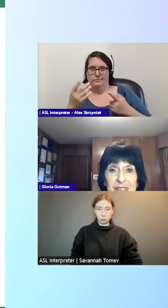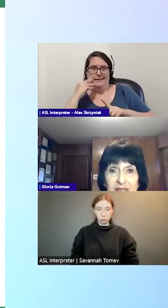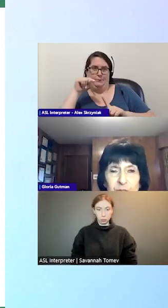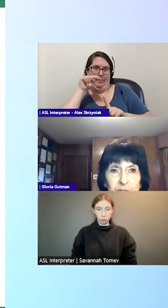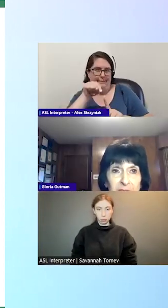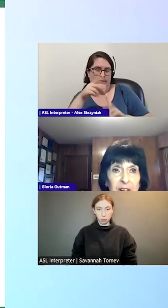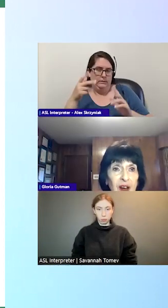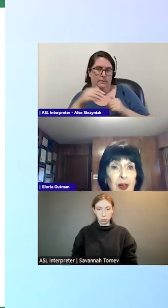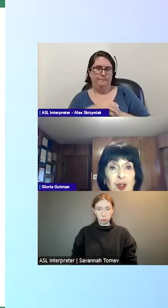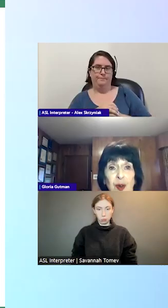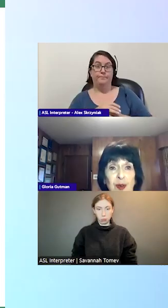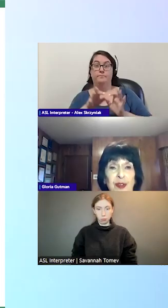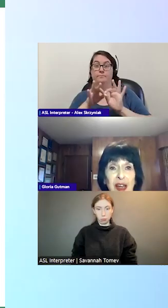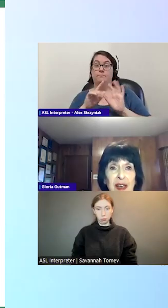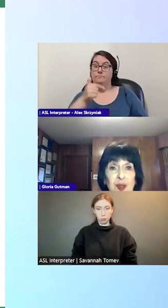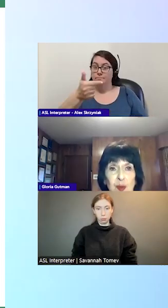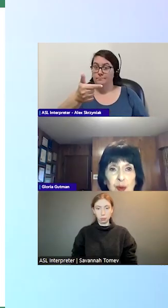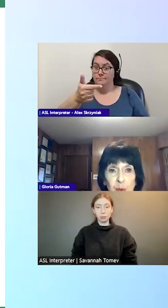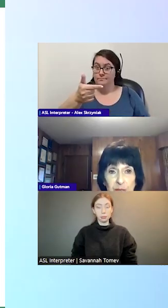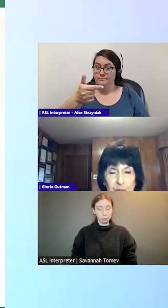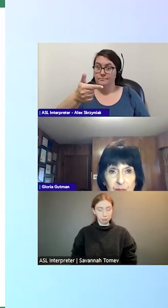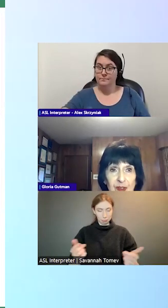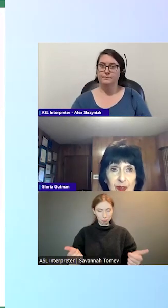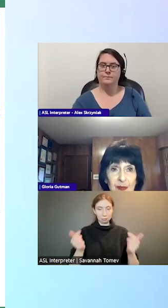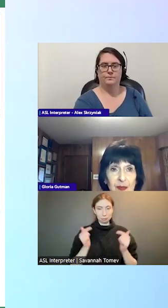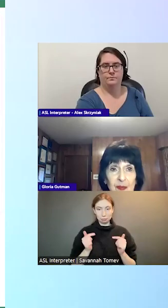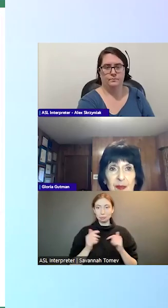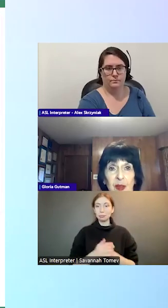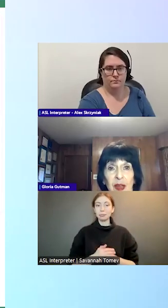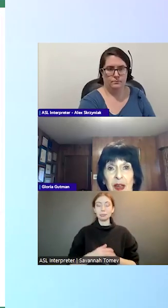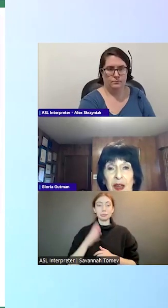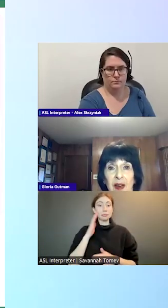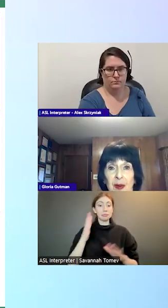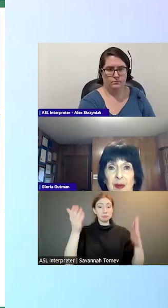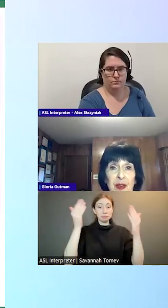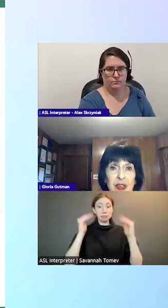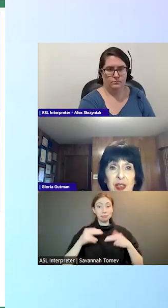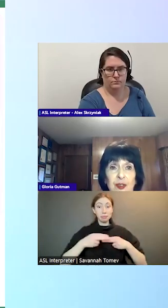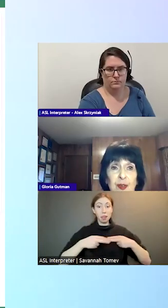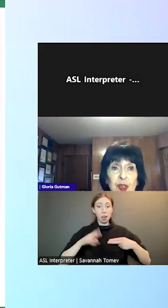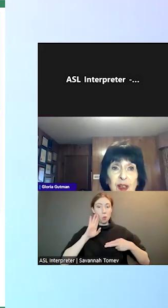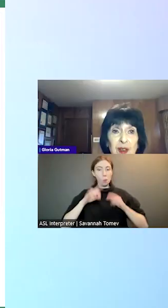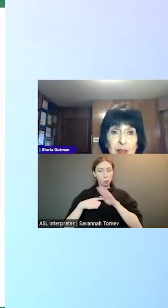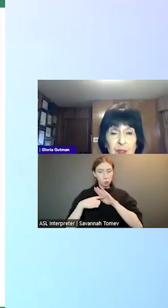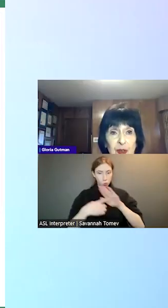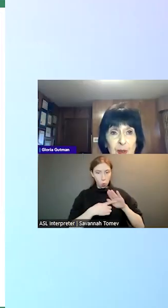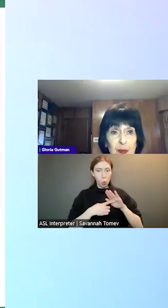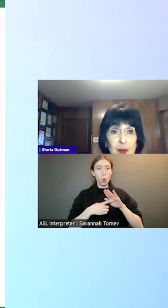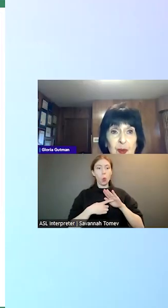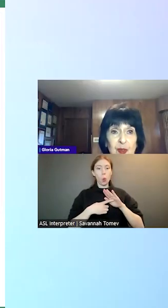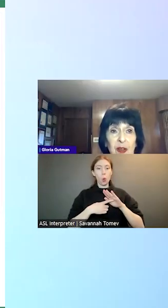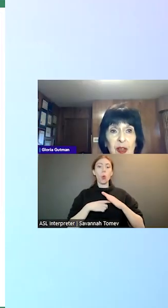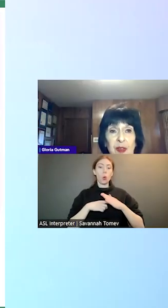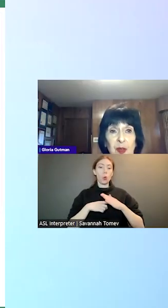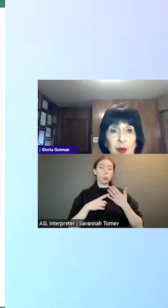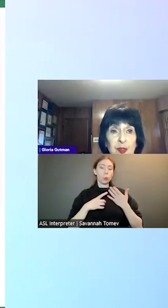have the next slide, I'll show you the actual questions. In the case of psychological